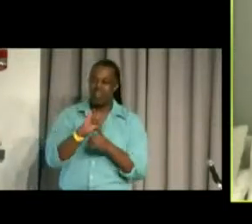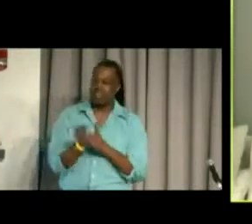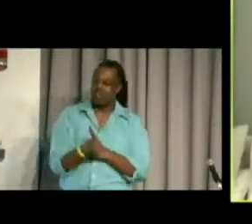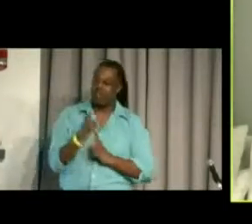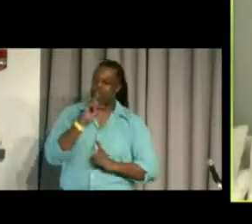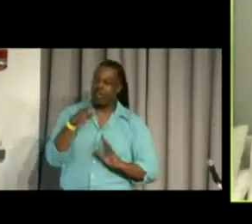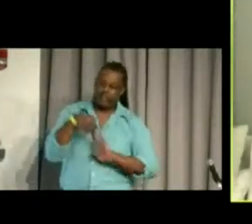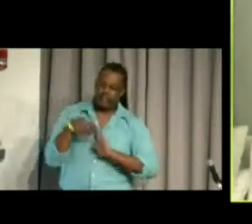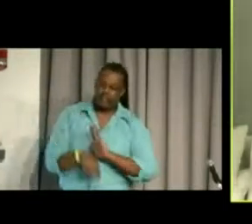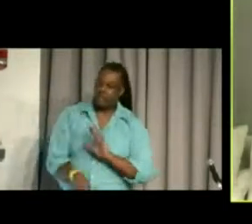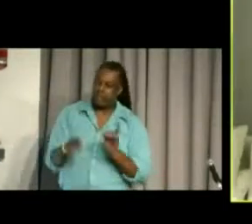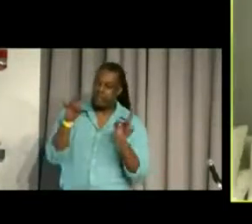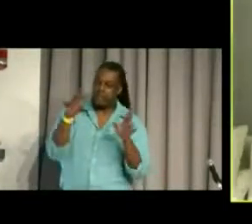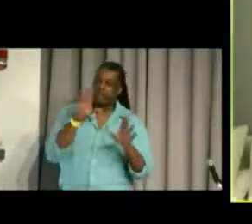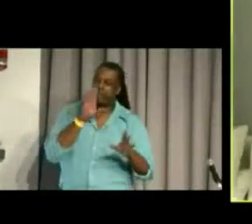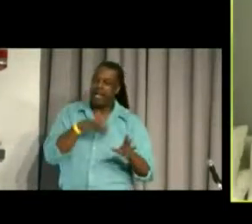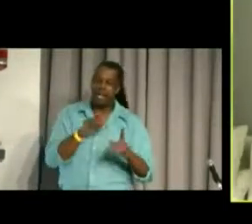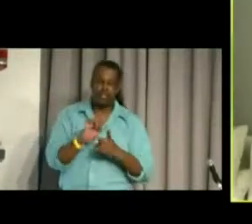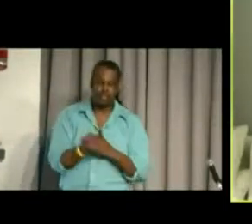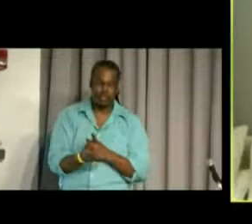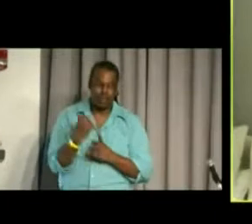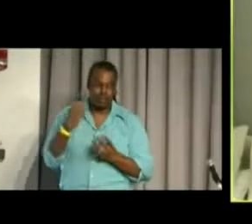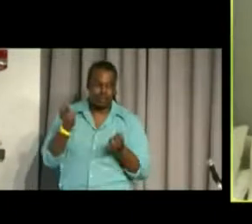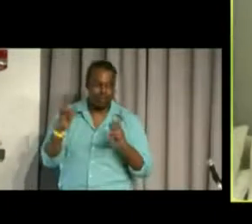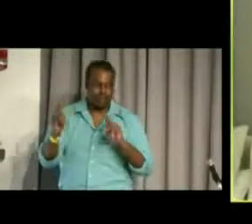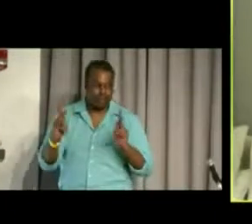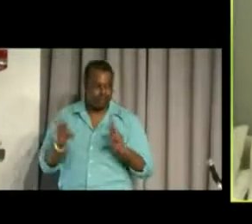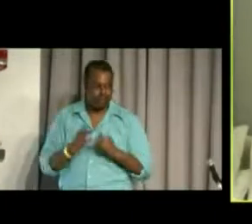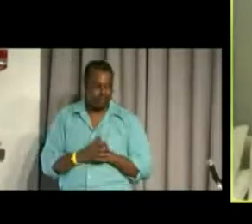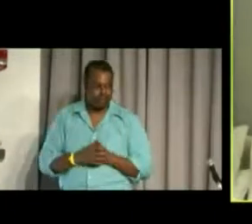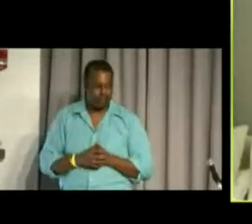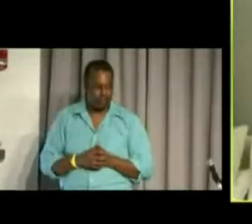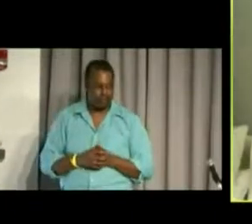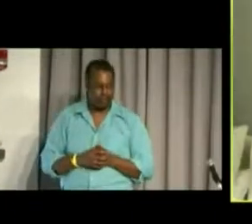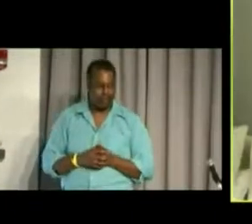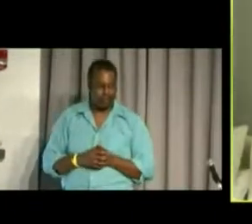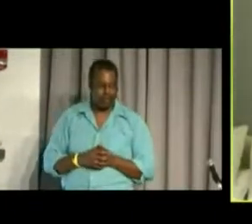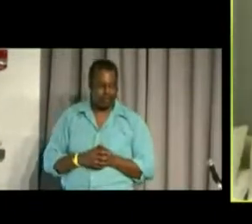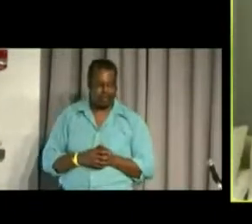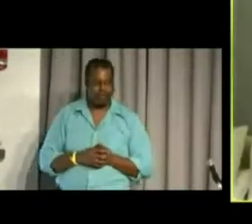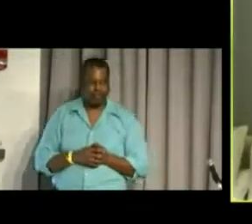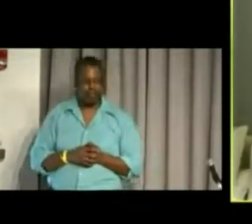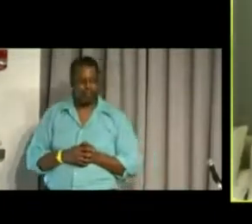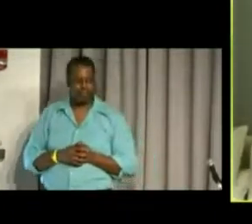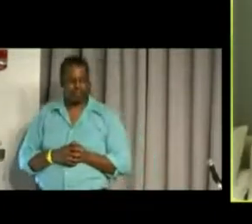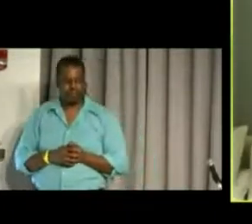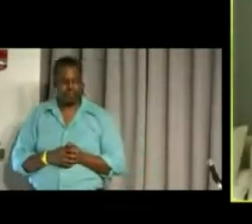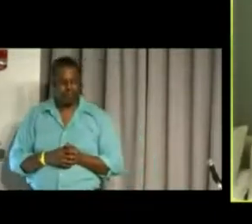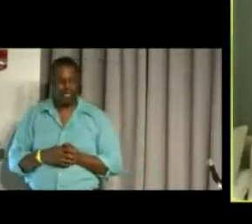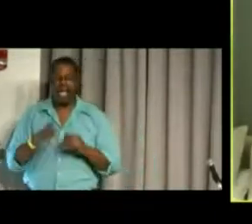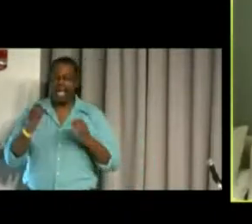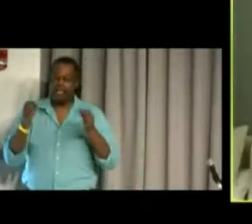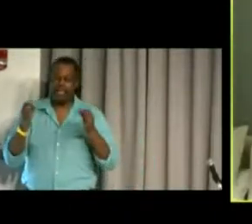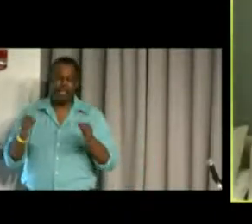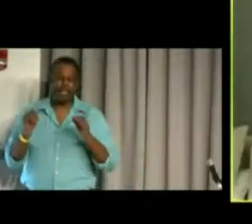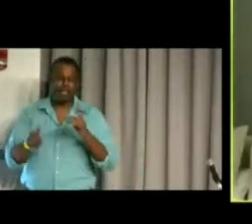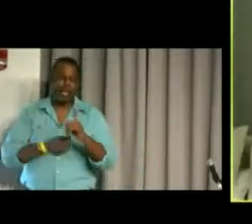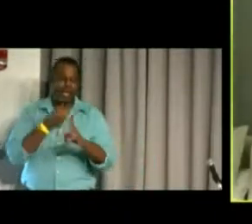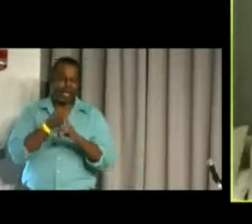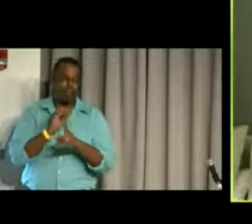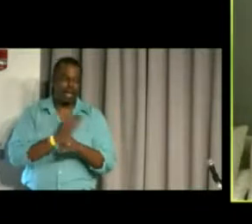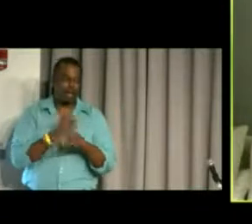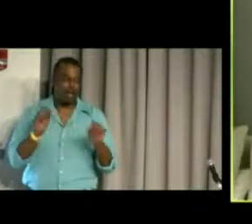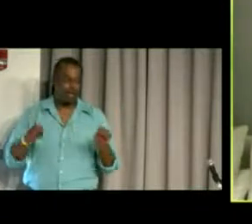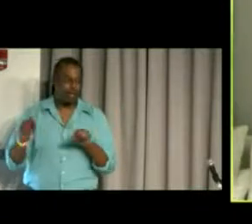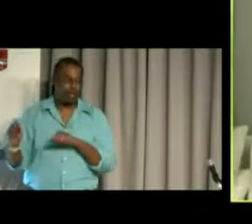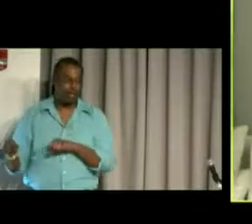bad, dire situations. So it caused us great hardship, definitely impacted our well-being.